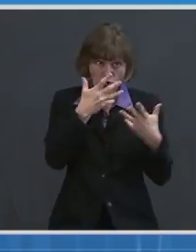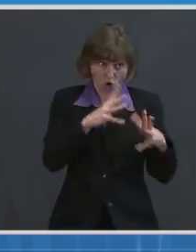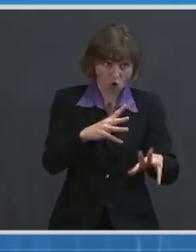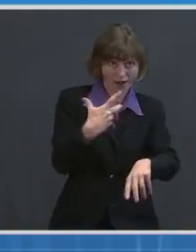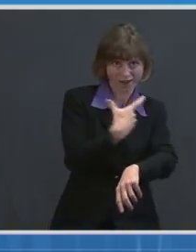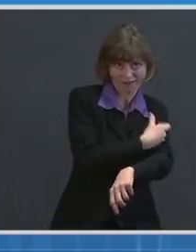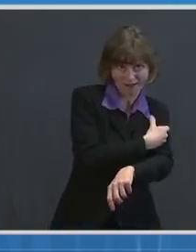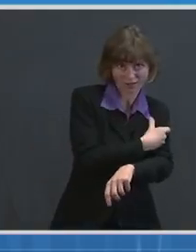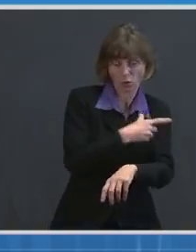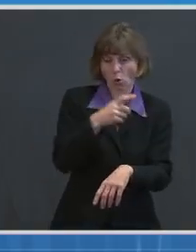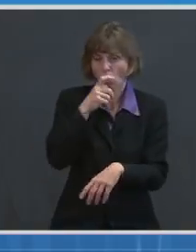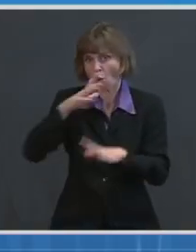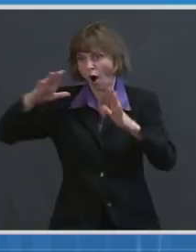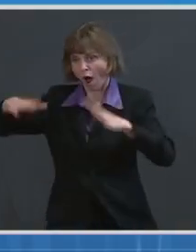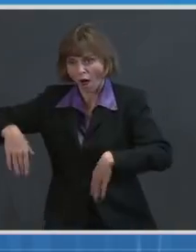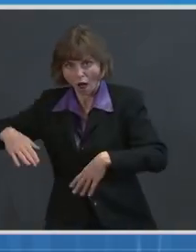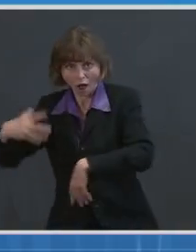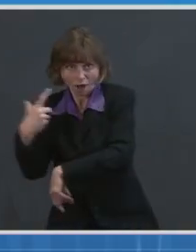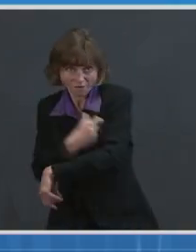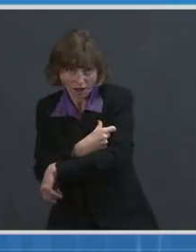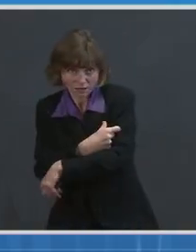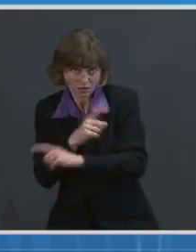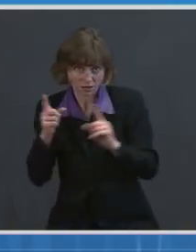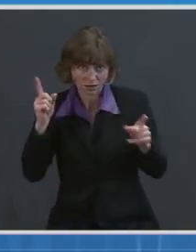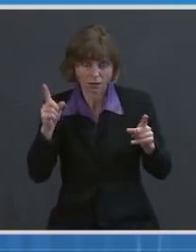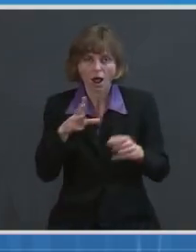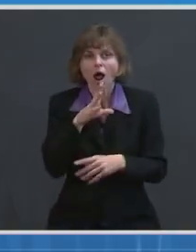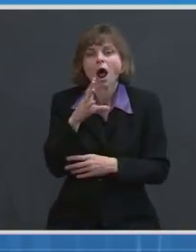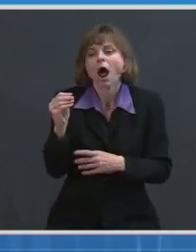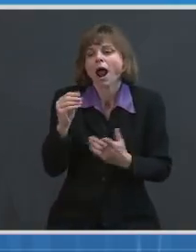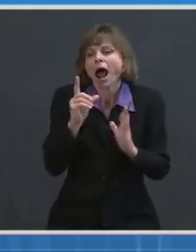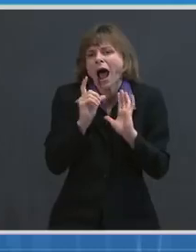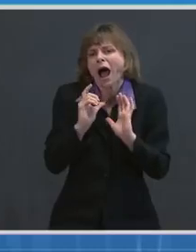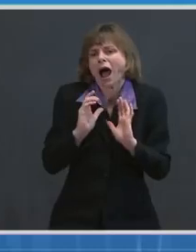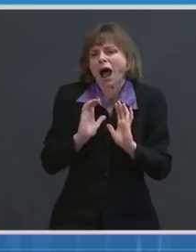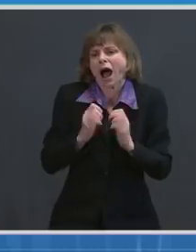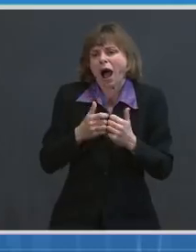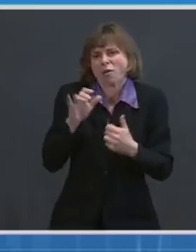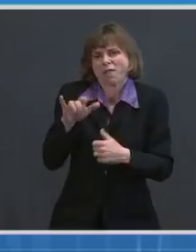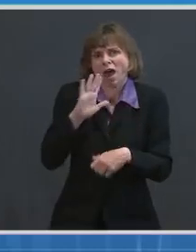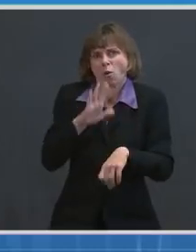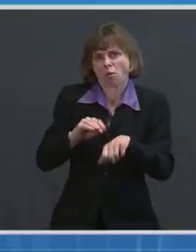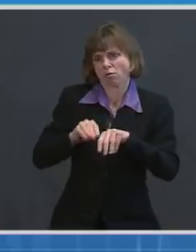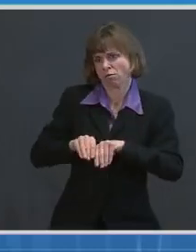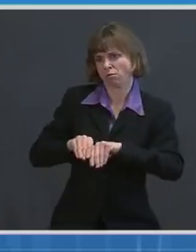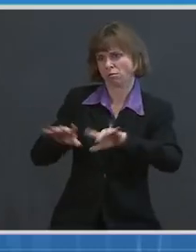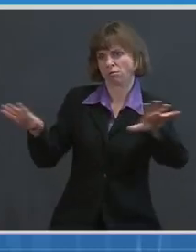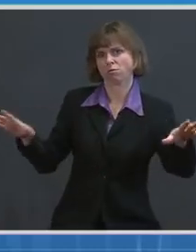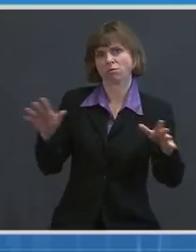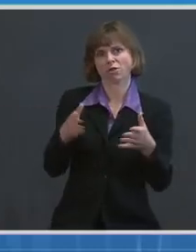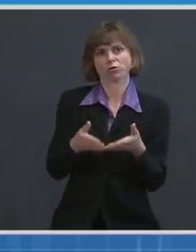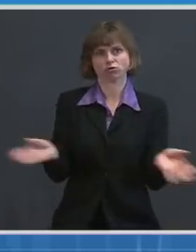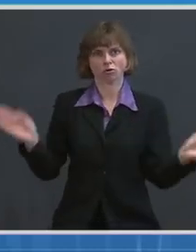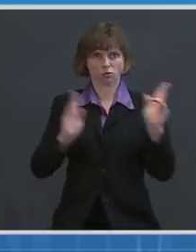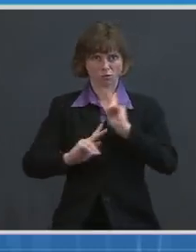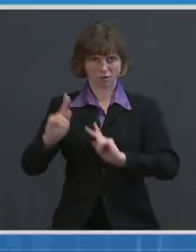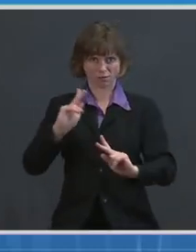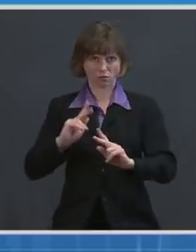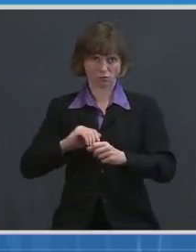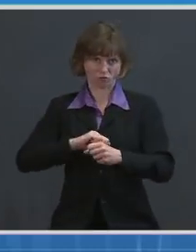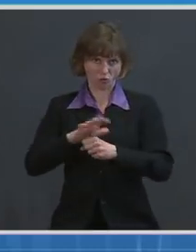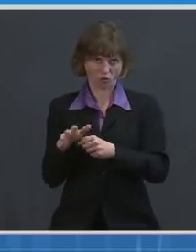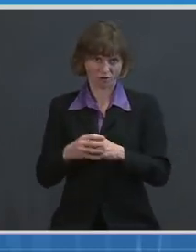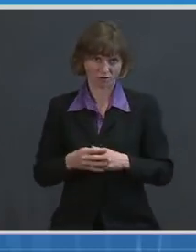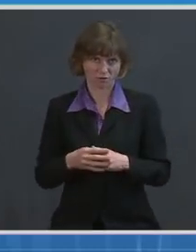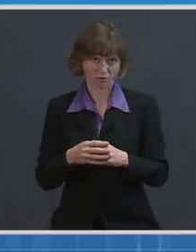to those who have not yet received a vaccine, and the impact on the larger community transmission of COVID-19 with